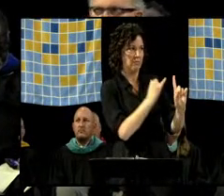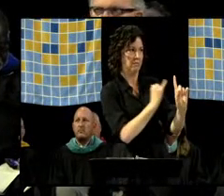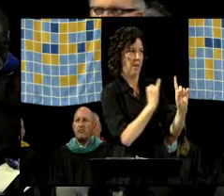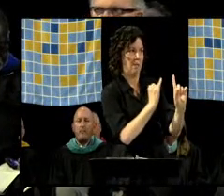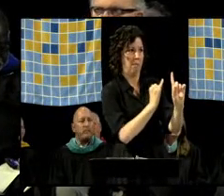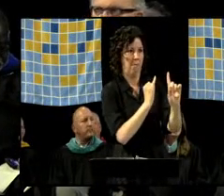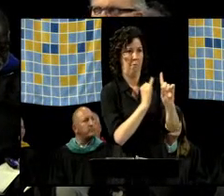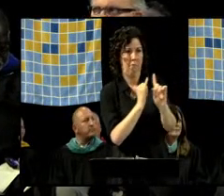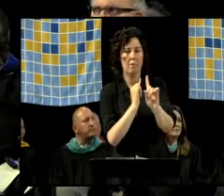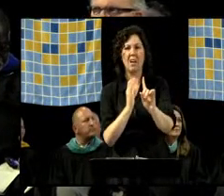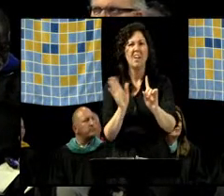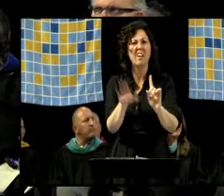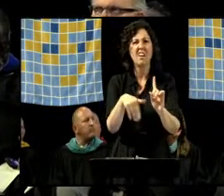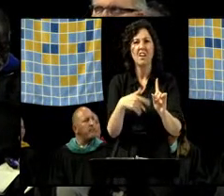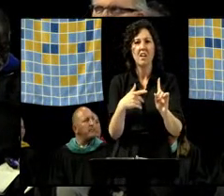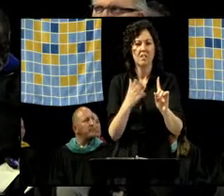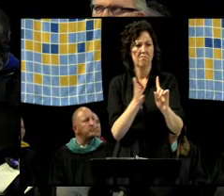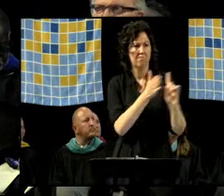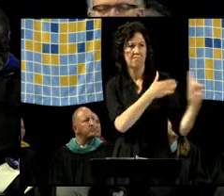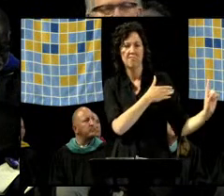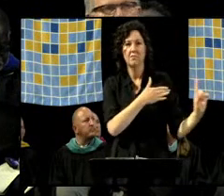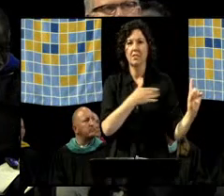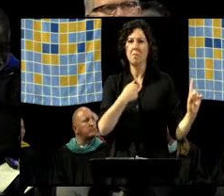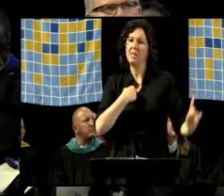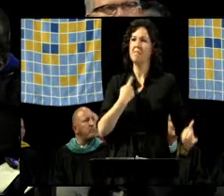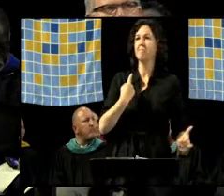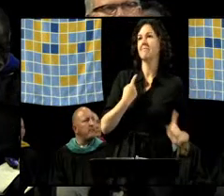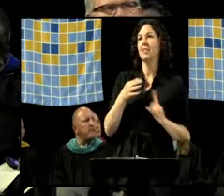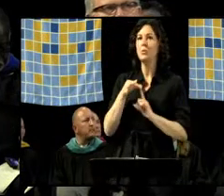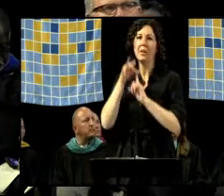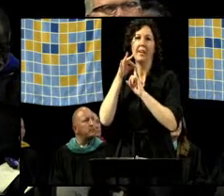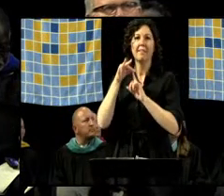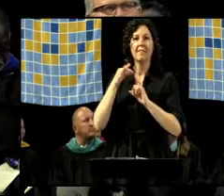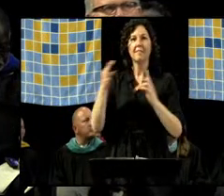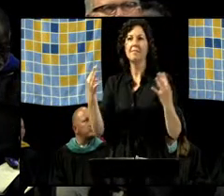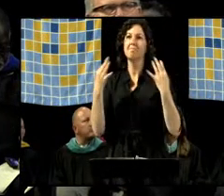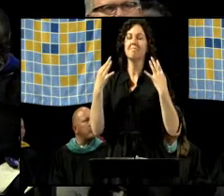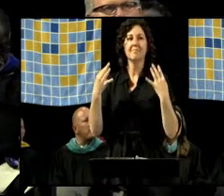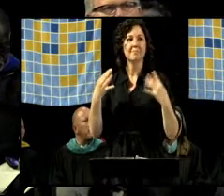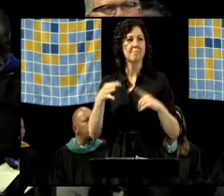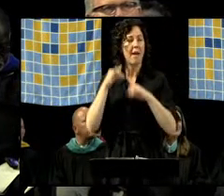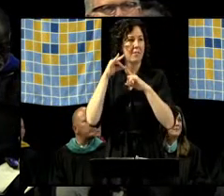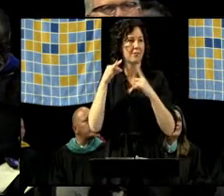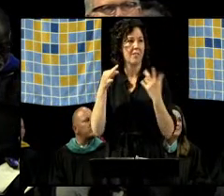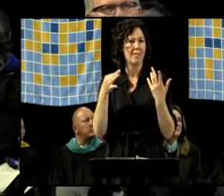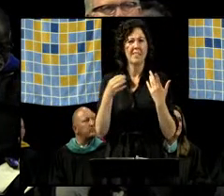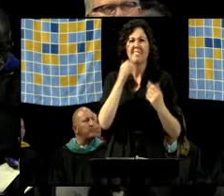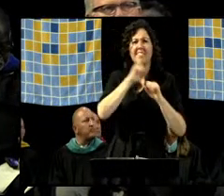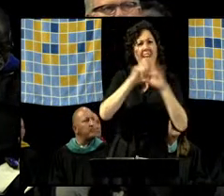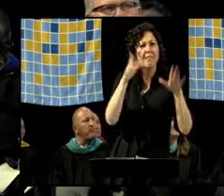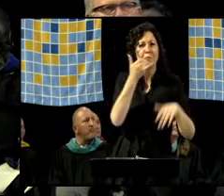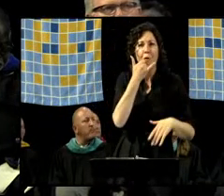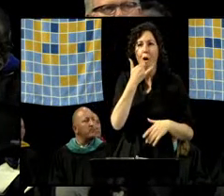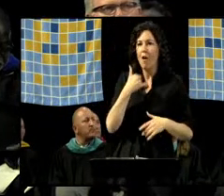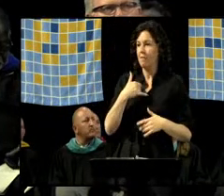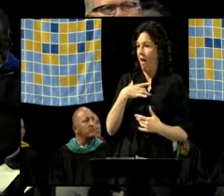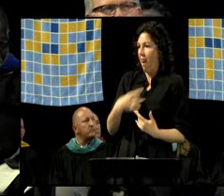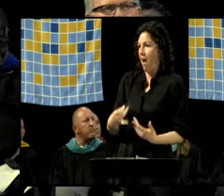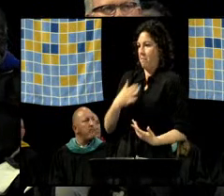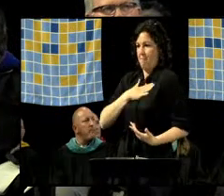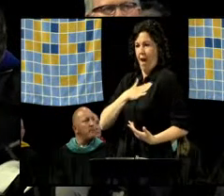in. Instead, be the person that stands out. There's nothing wrong with having different interests, liking different music, dressing